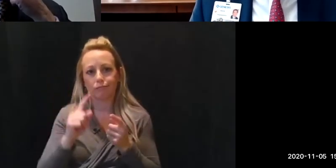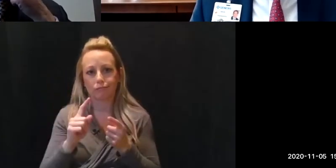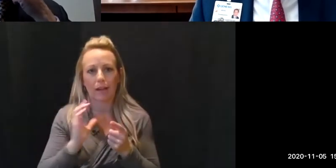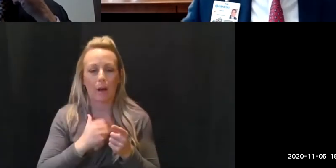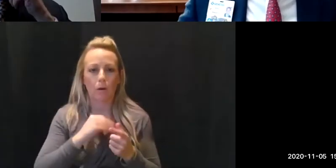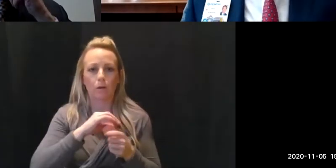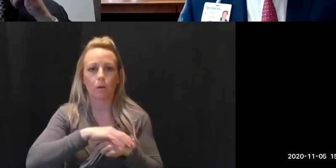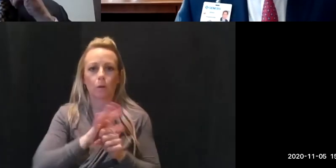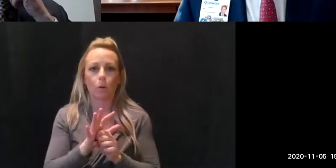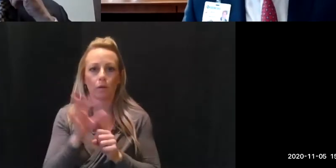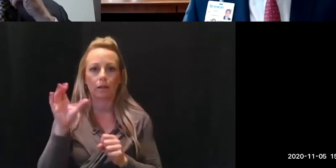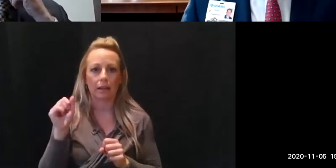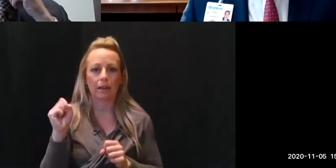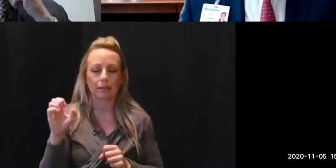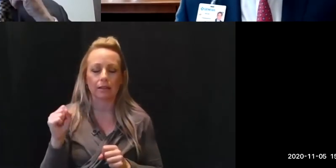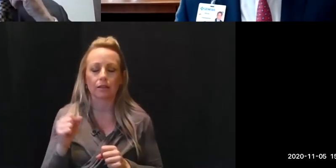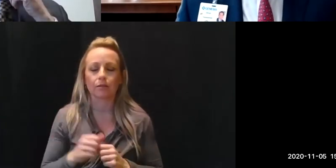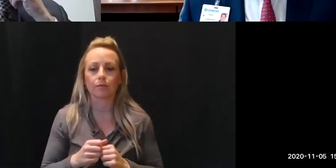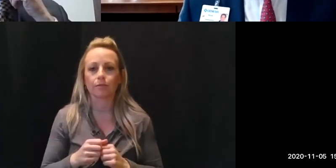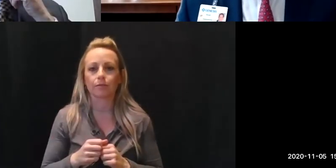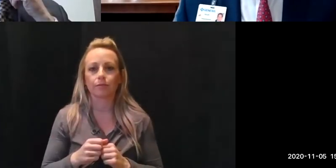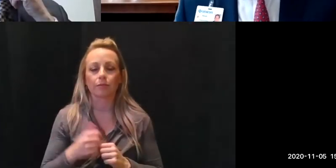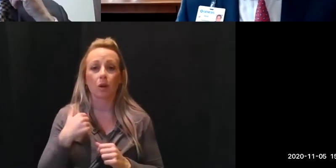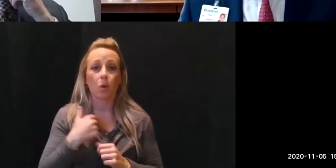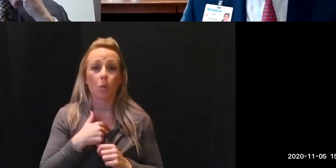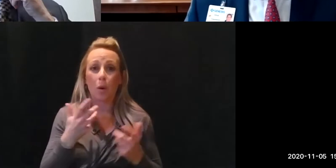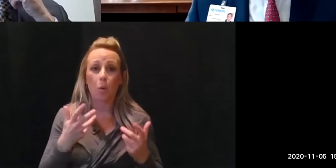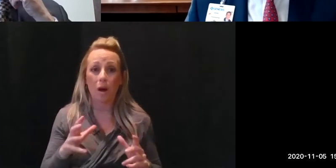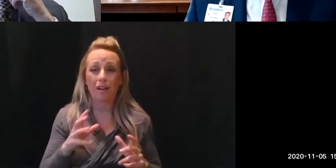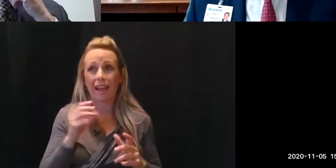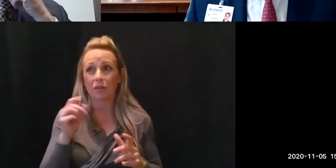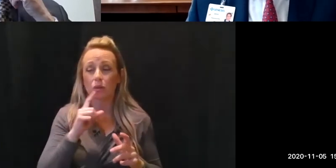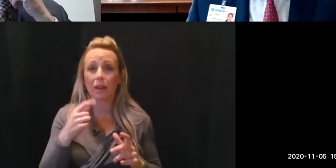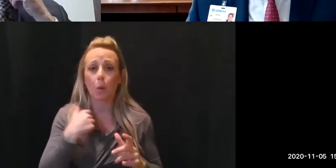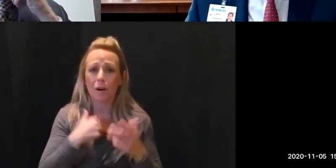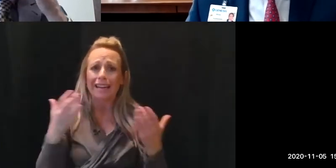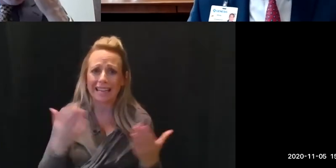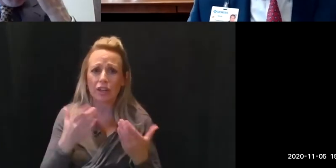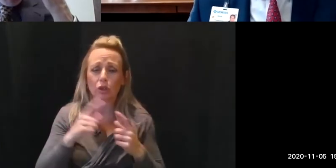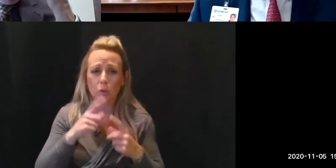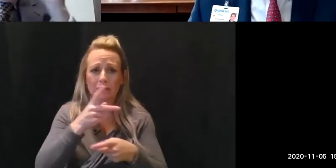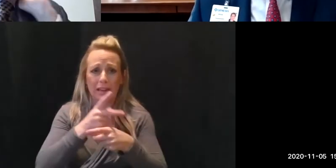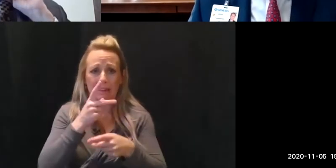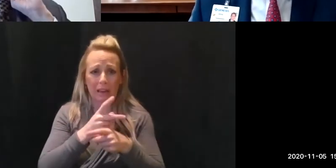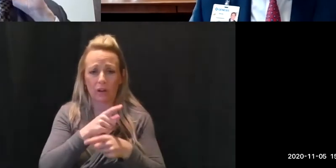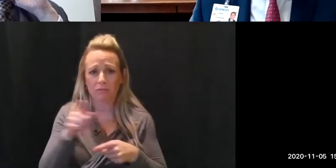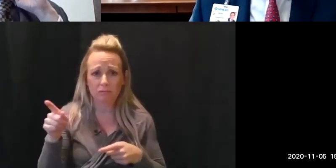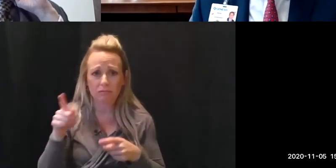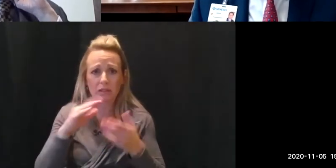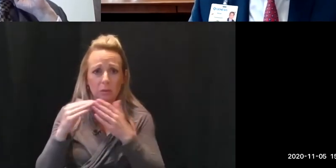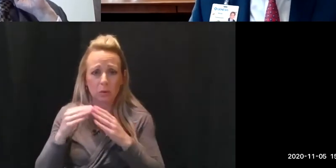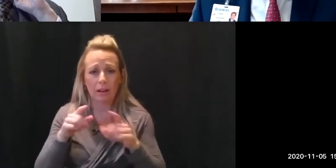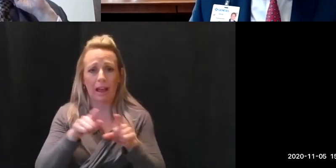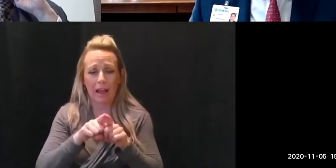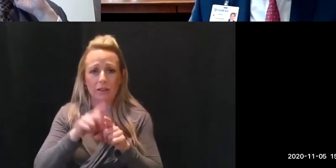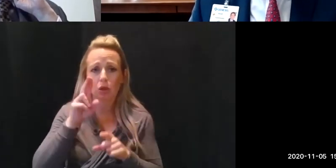want, well, let me say it a different way. We're here to care for the community as Genesis Health System and as